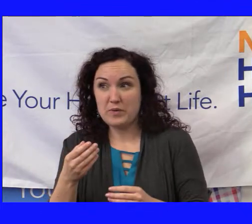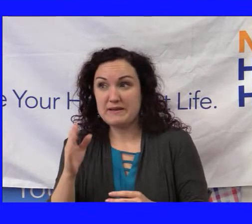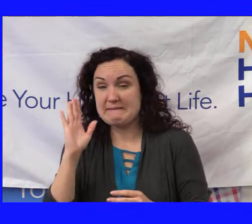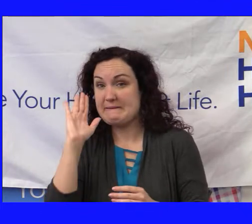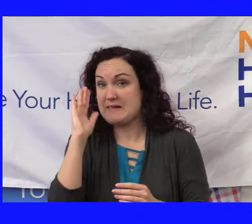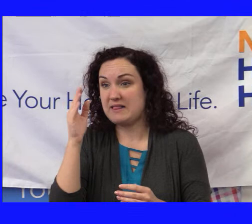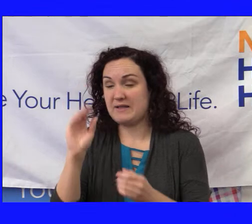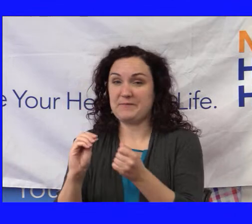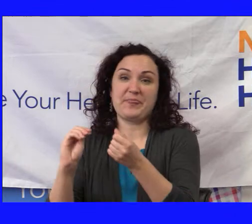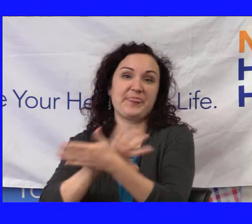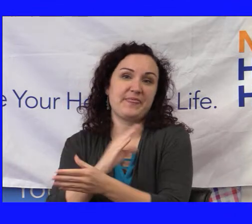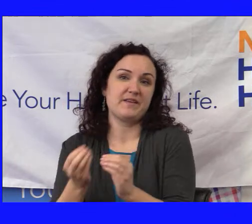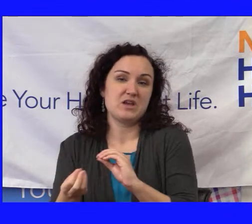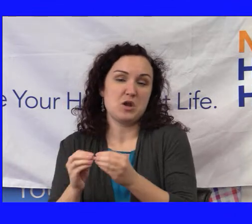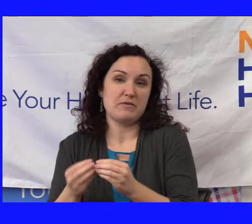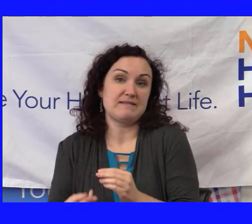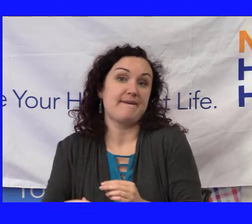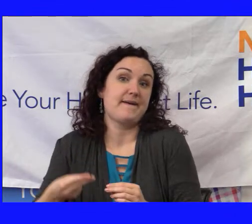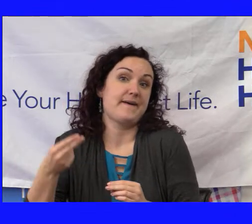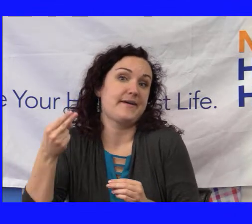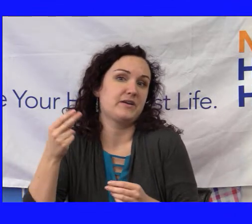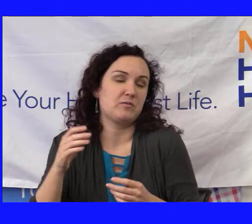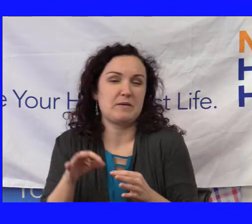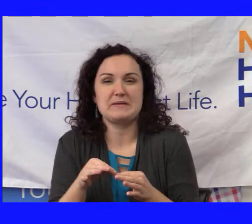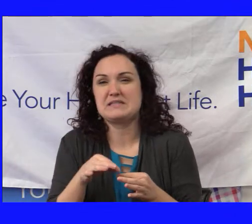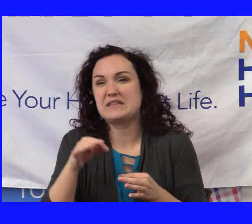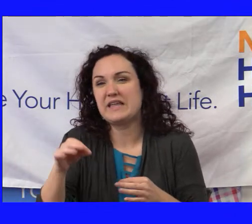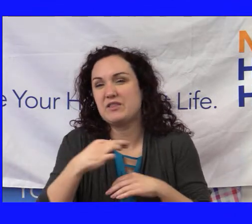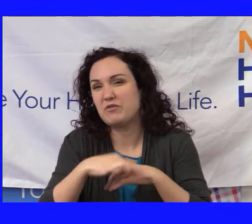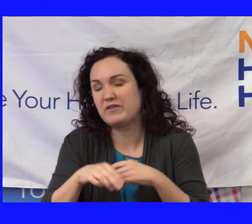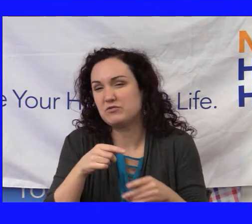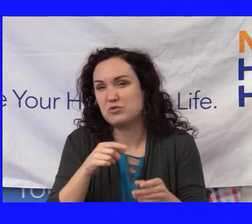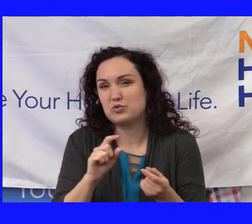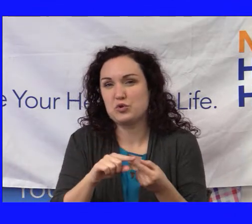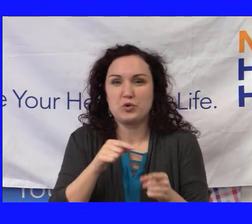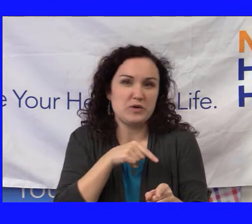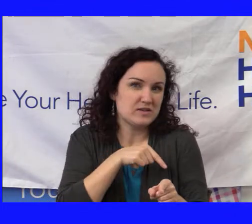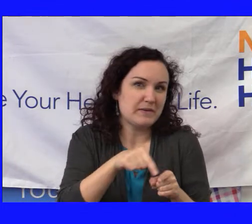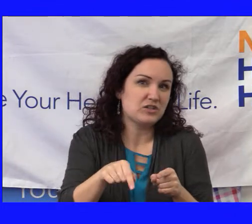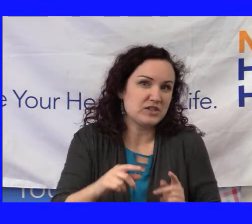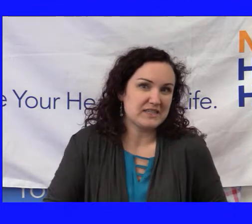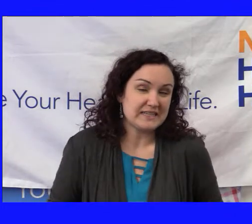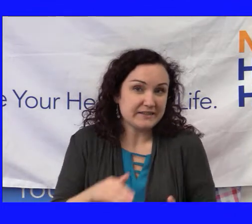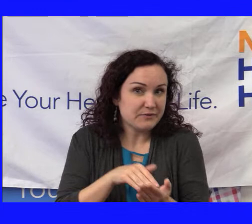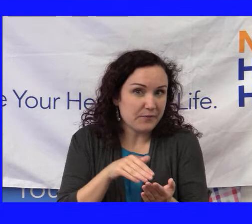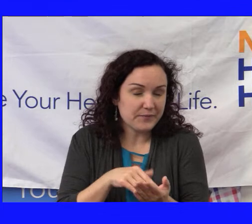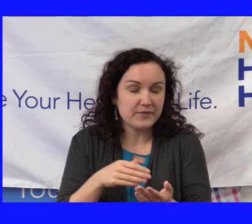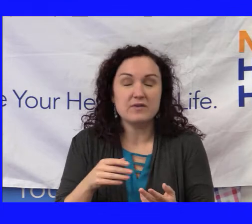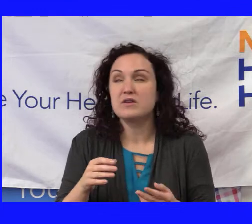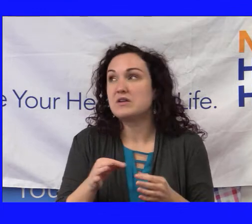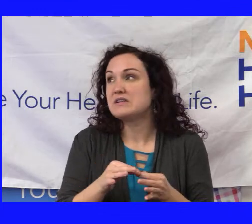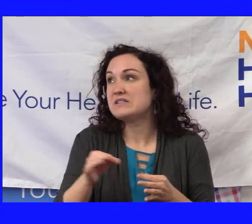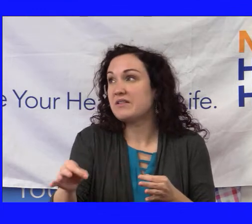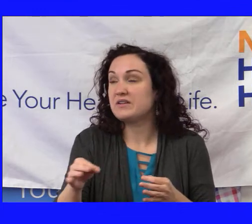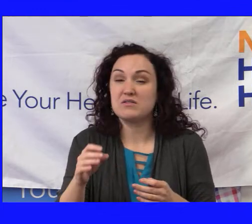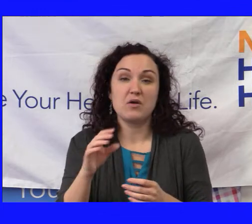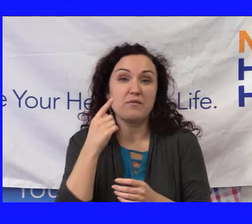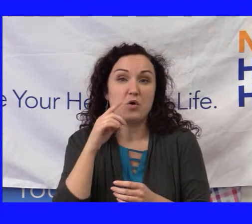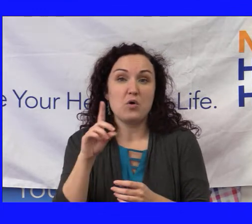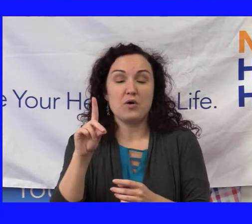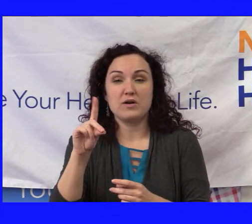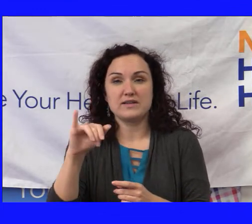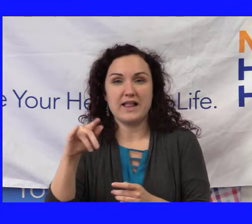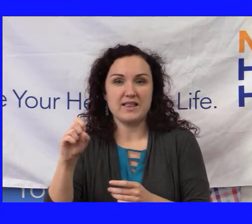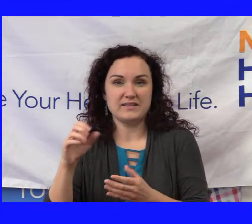might delay the referral of African American patients to a specialist like a nephrologist. We might delay their referral to dialysis, and we might